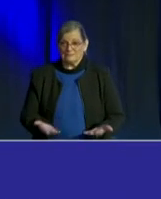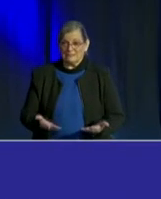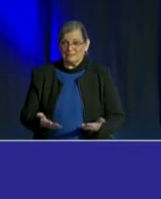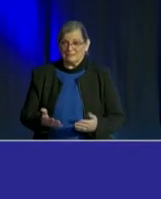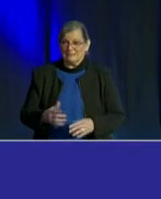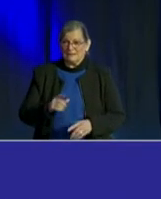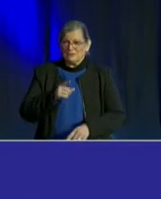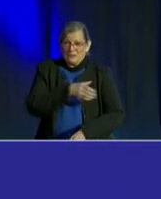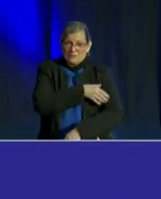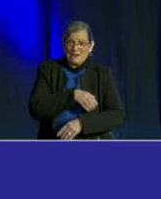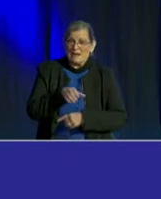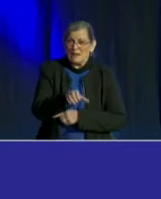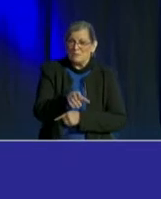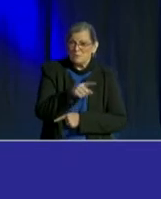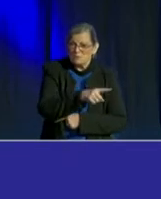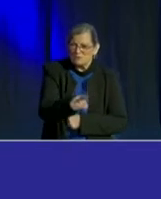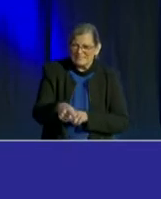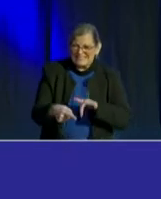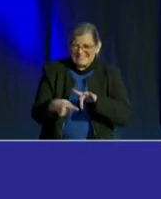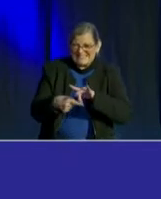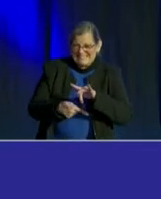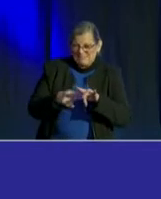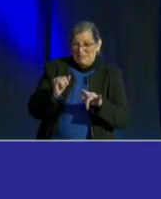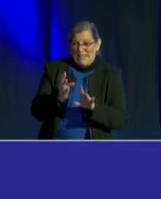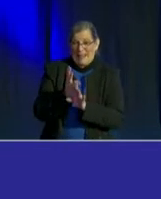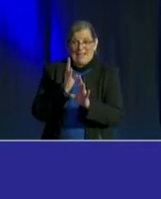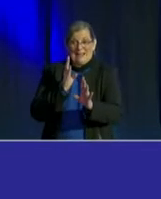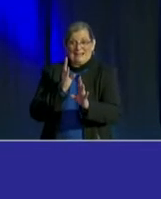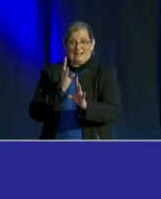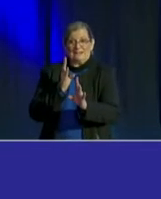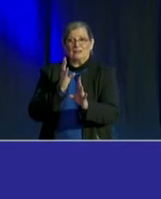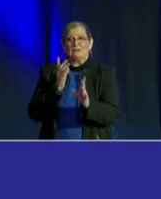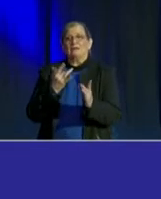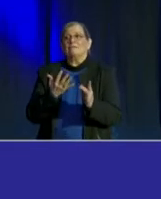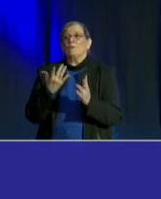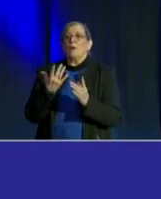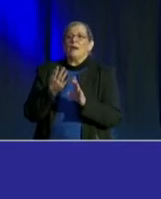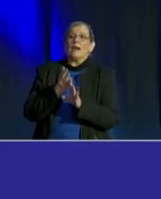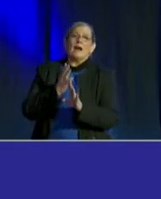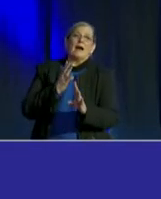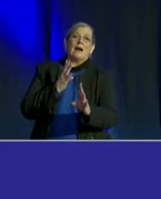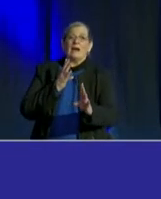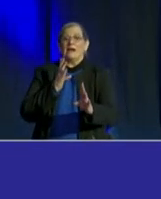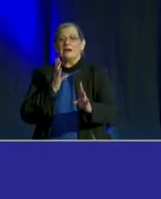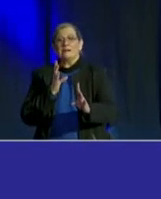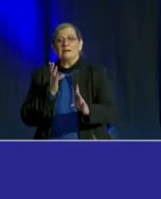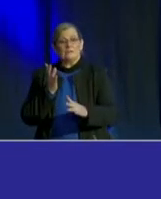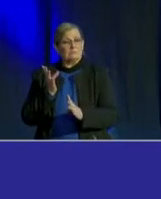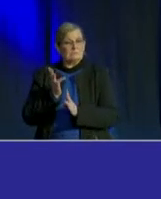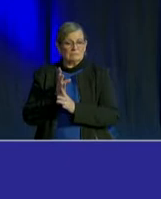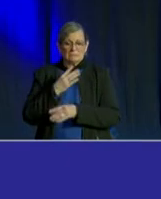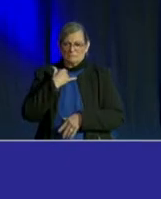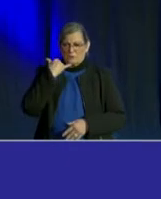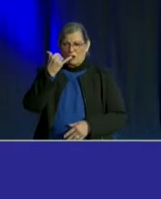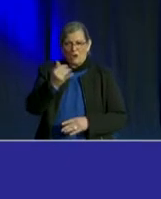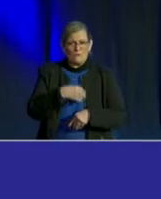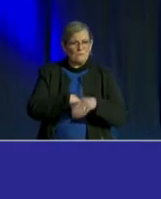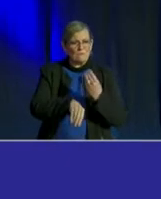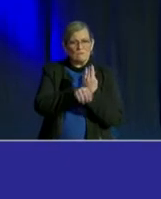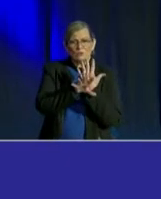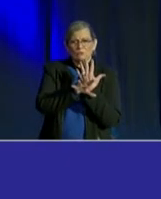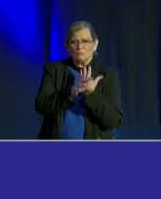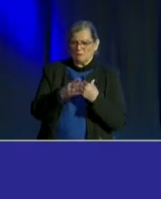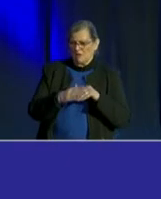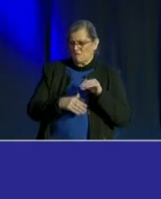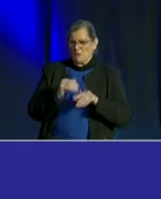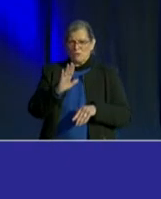skip the line at some of the services you need at DC government and do more of your business with us online from the comfort and safety of your